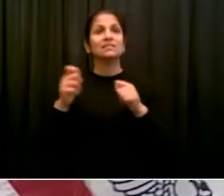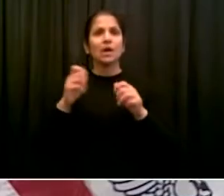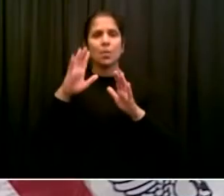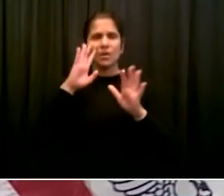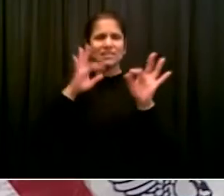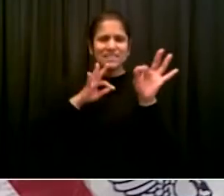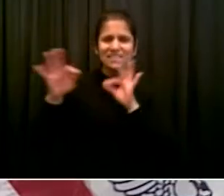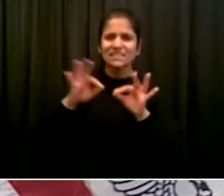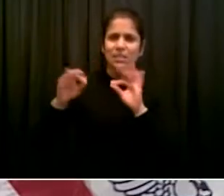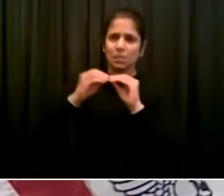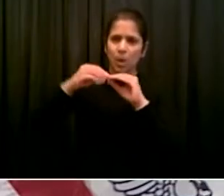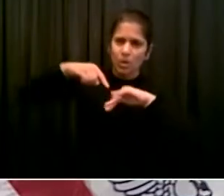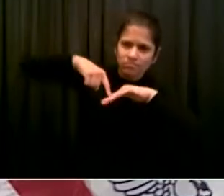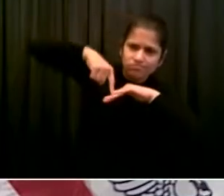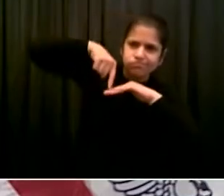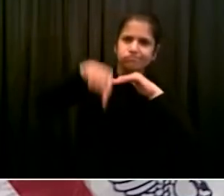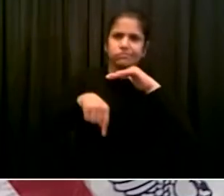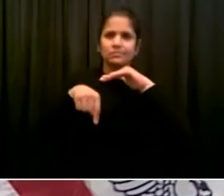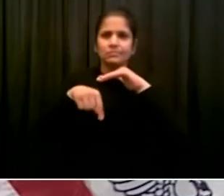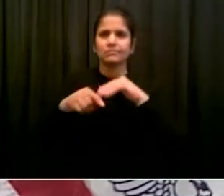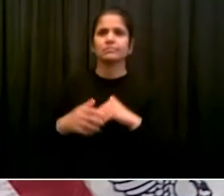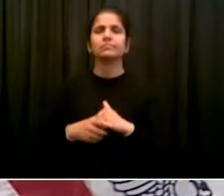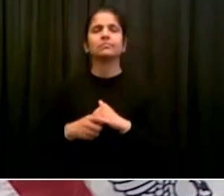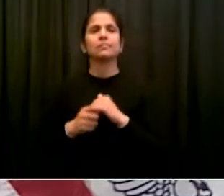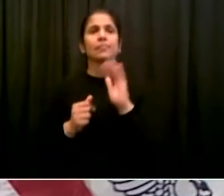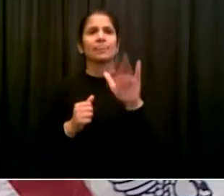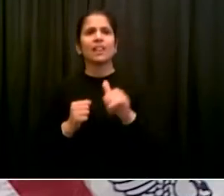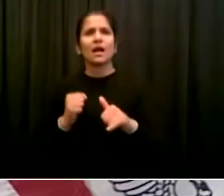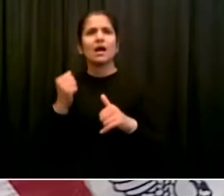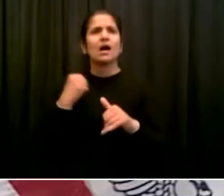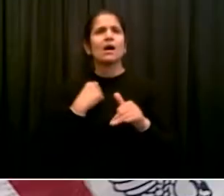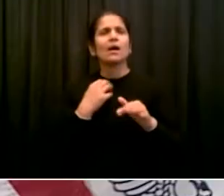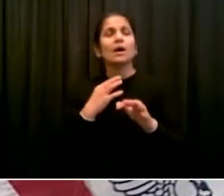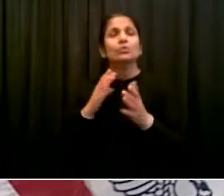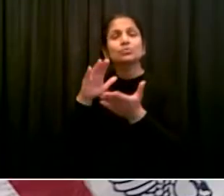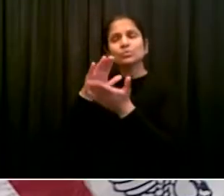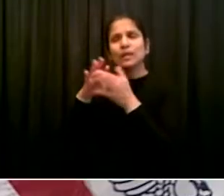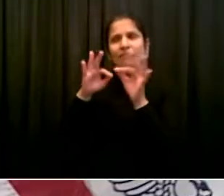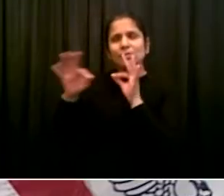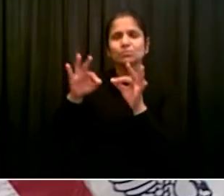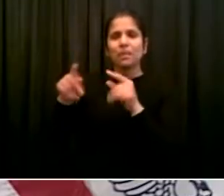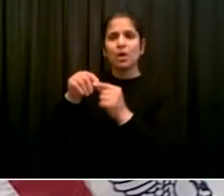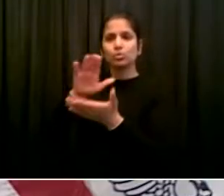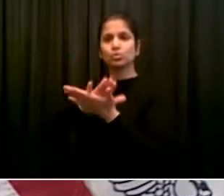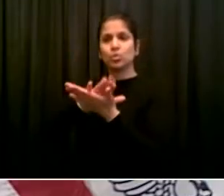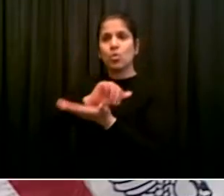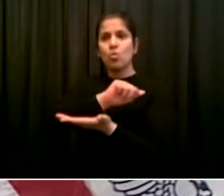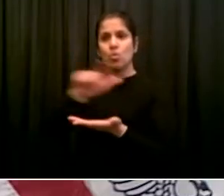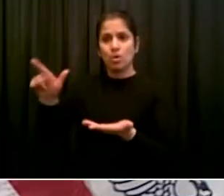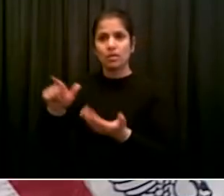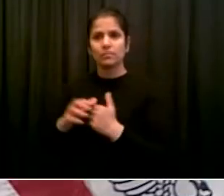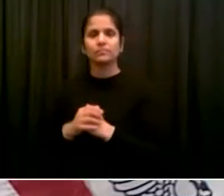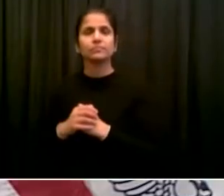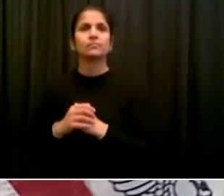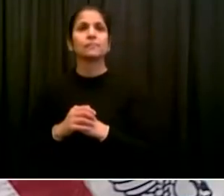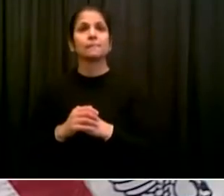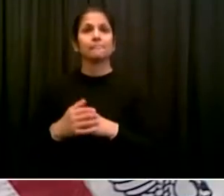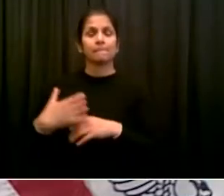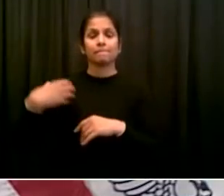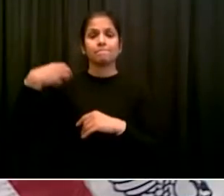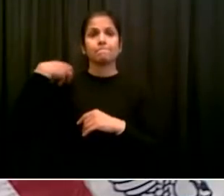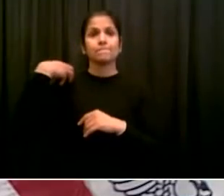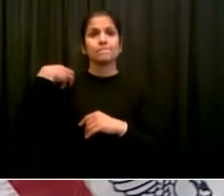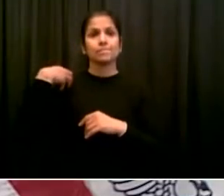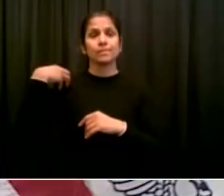it revolves around our schools. Our schools chancellor, Misha Ross Porter, is passionate on this topic about the role that education